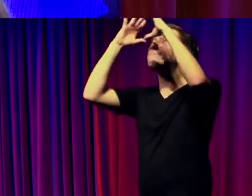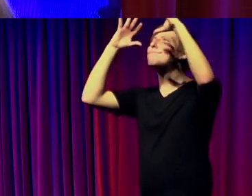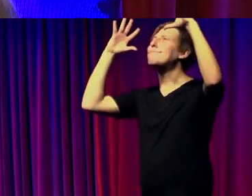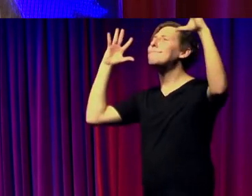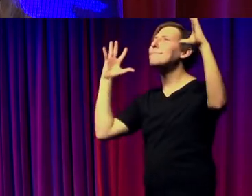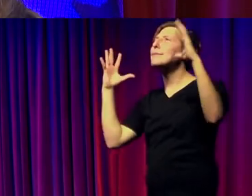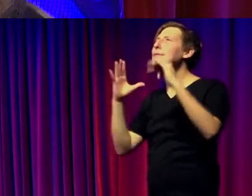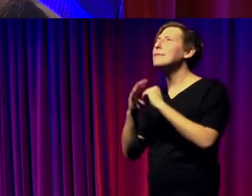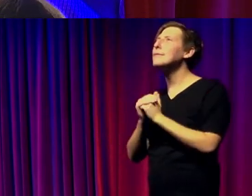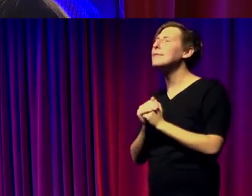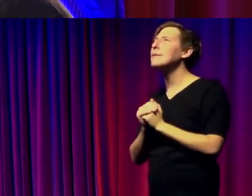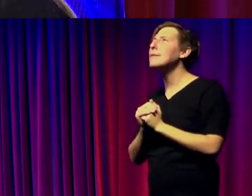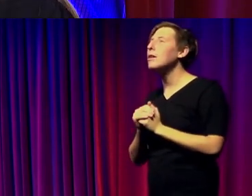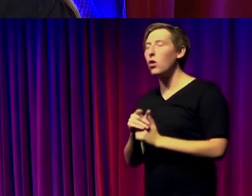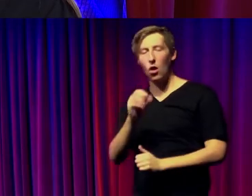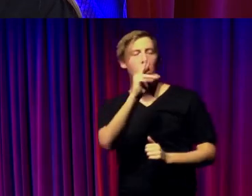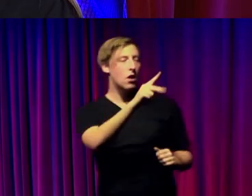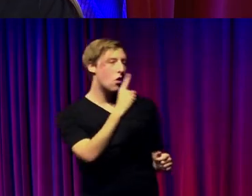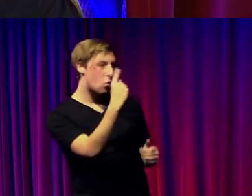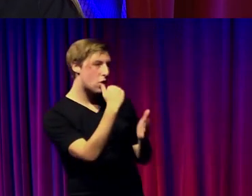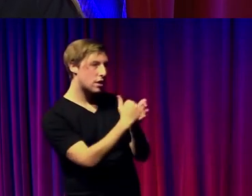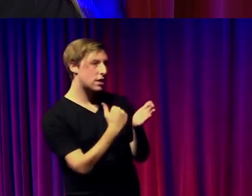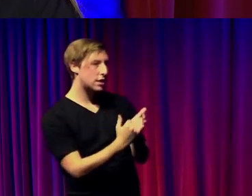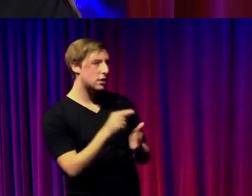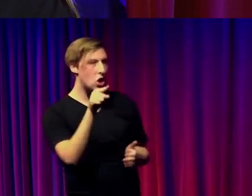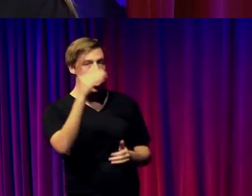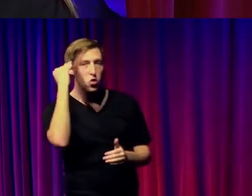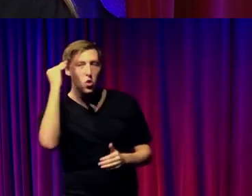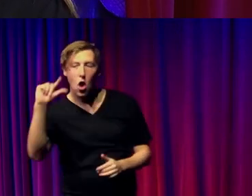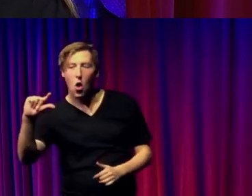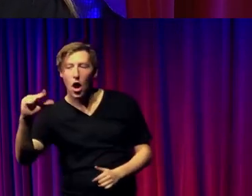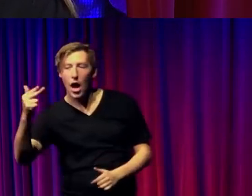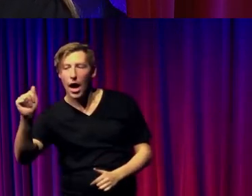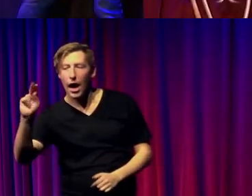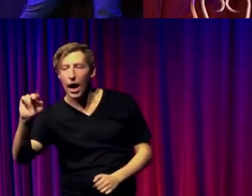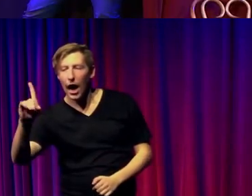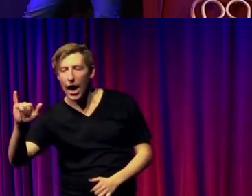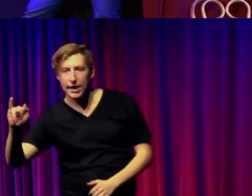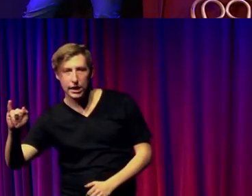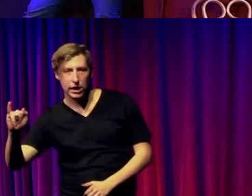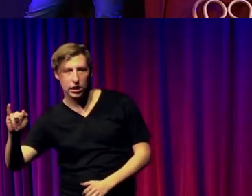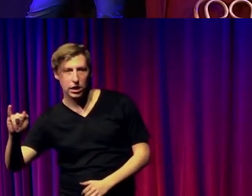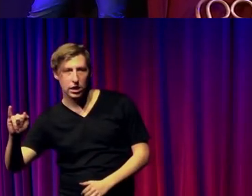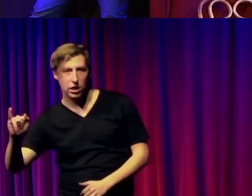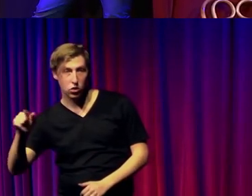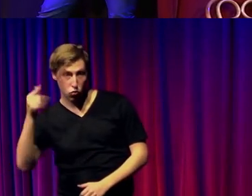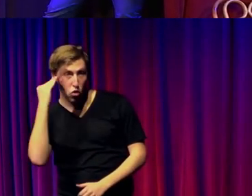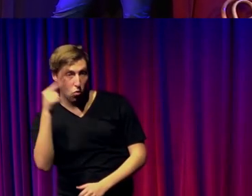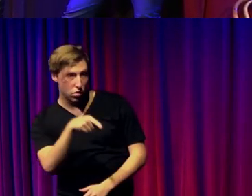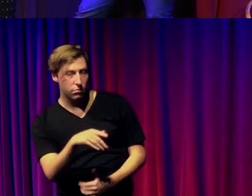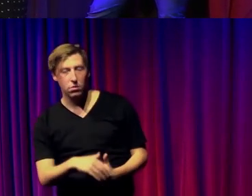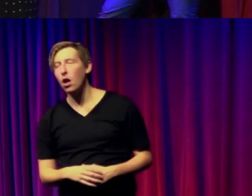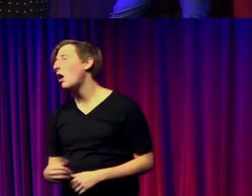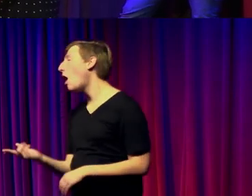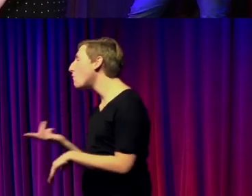right. I got one lesson for you. Do you know Gandhi? Remember Gandhi? Of course. Okay. How old are you